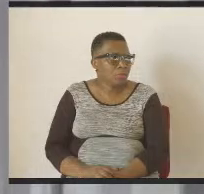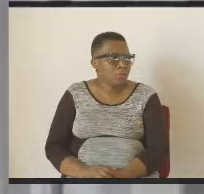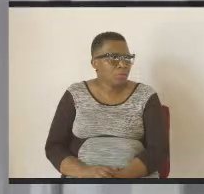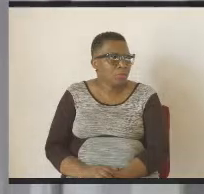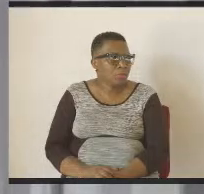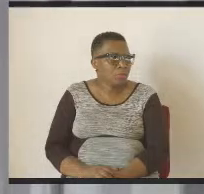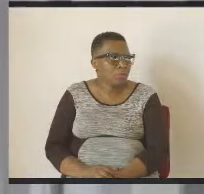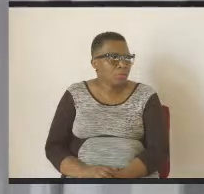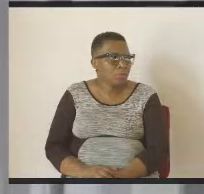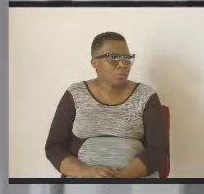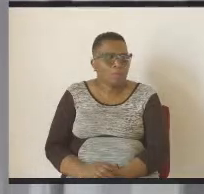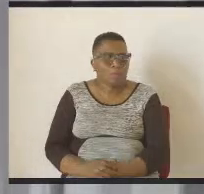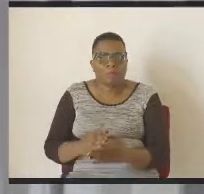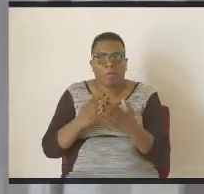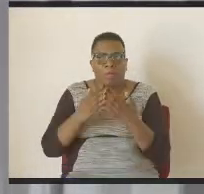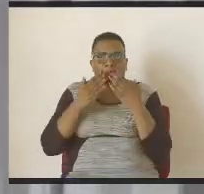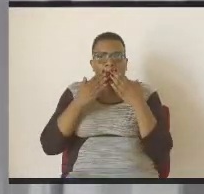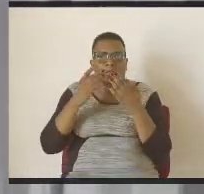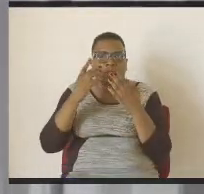Thank you.